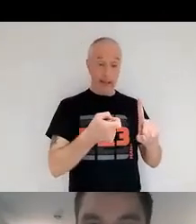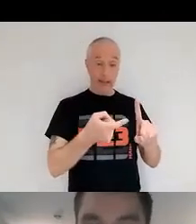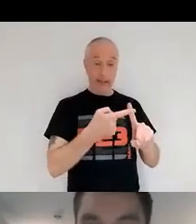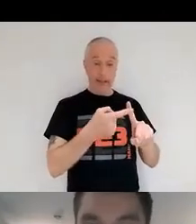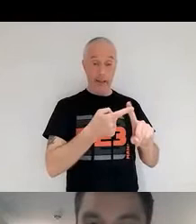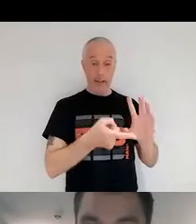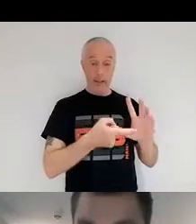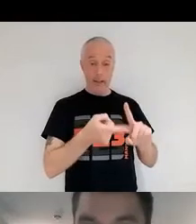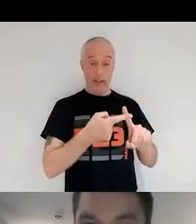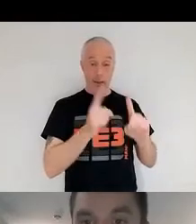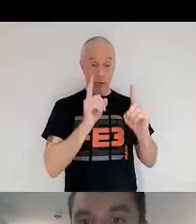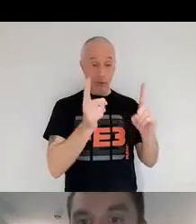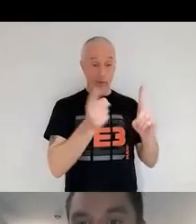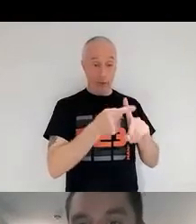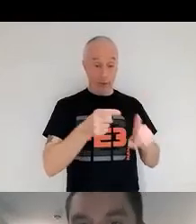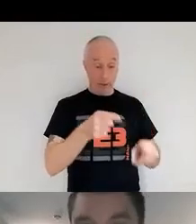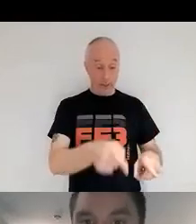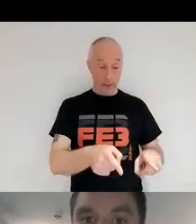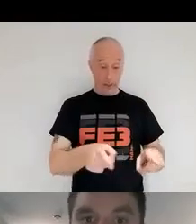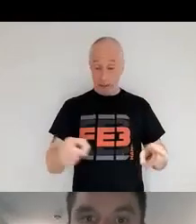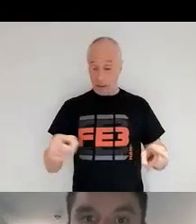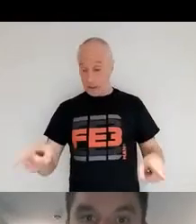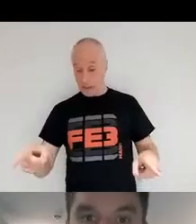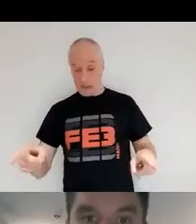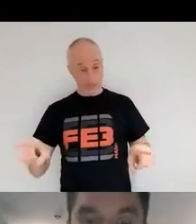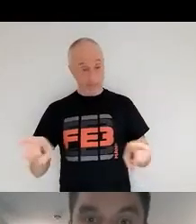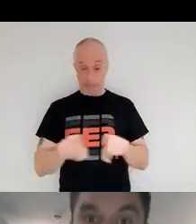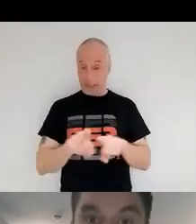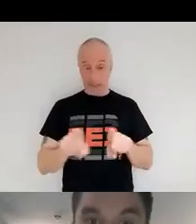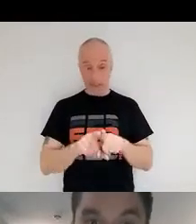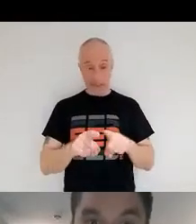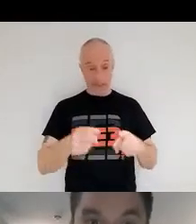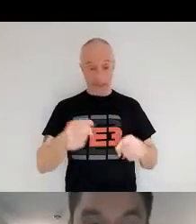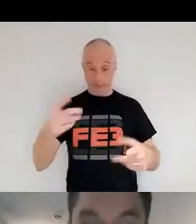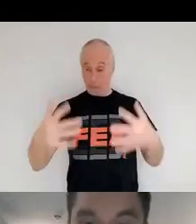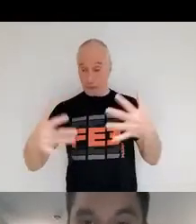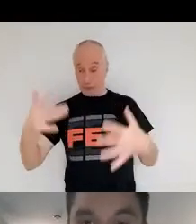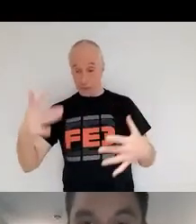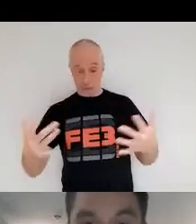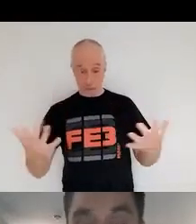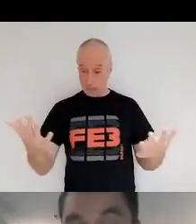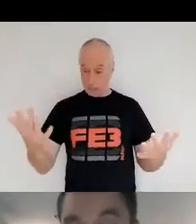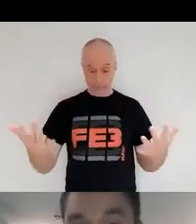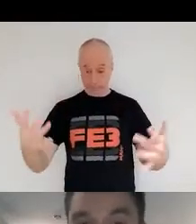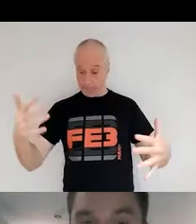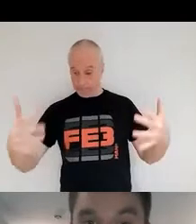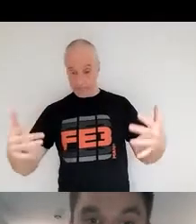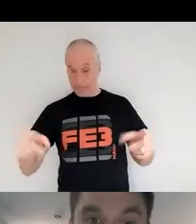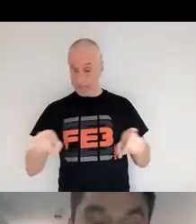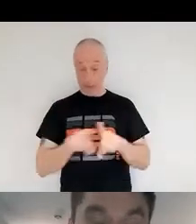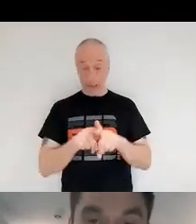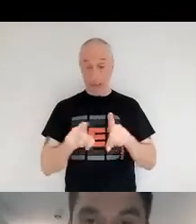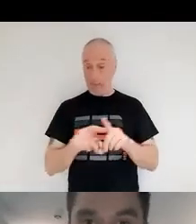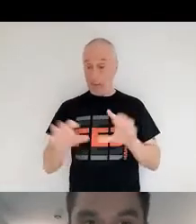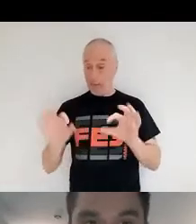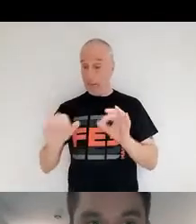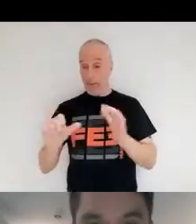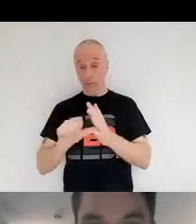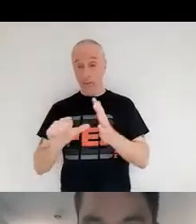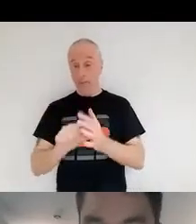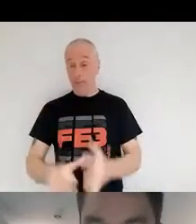with more diversity and more representation of the wider UK gas network, particularly for